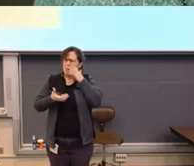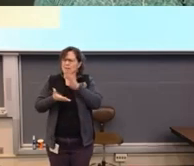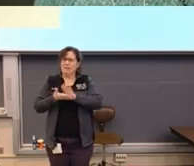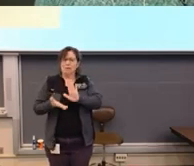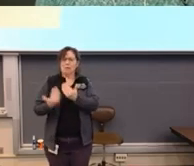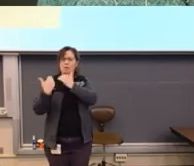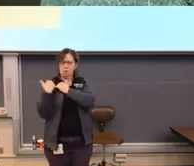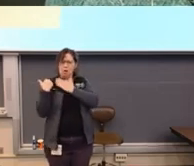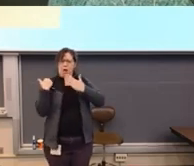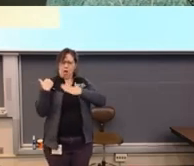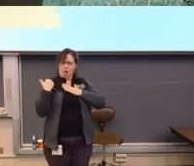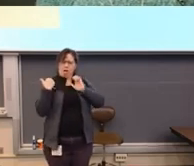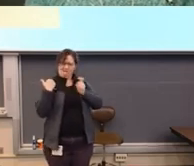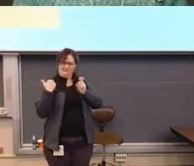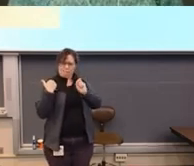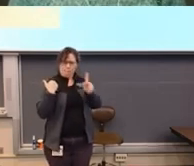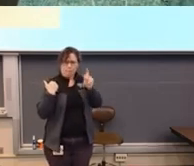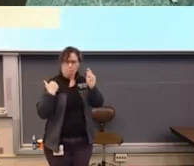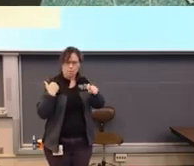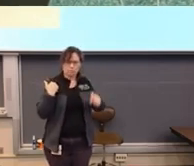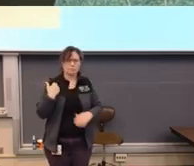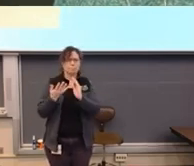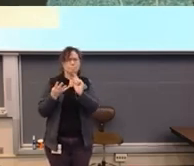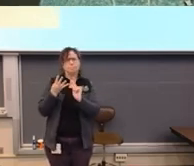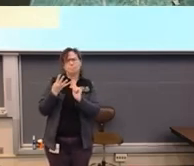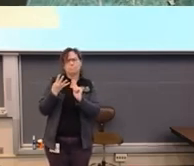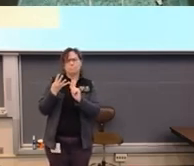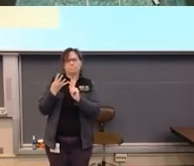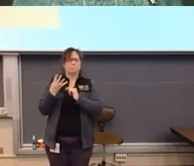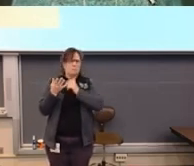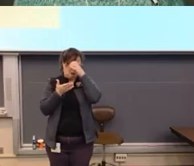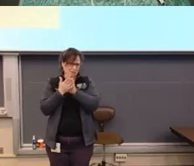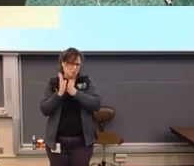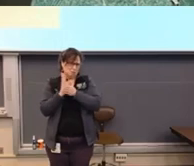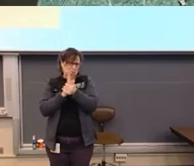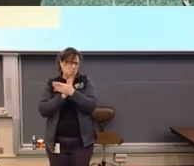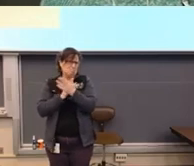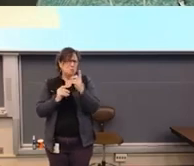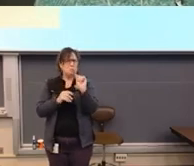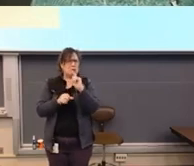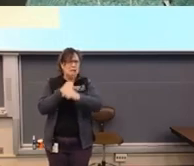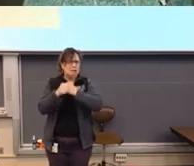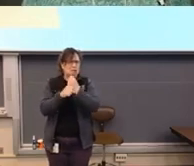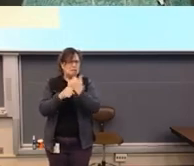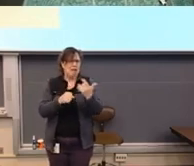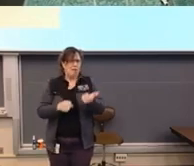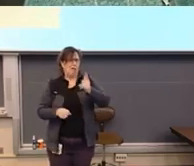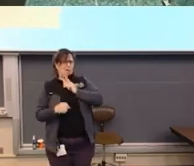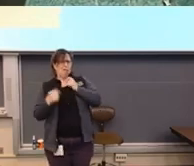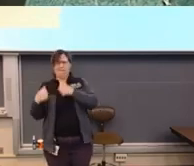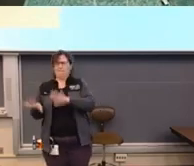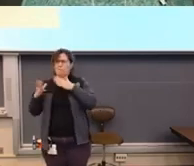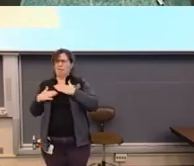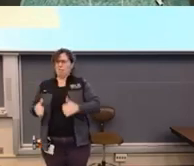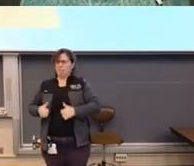their time to give back. My husband had an affair for the past 20 years of our marriage, and now I'm expected to give up my